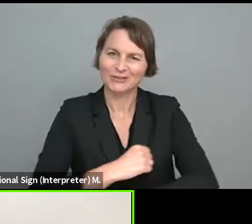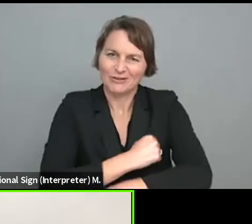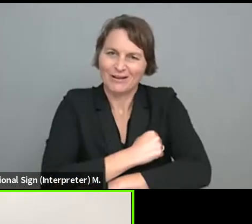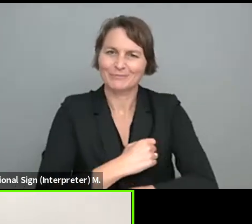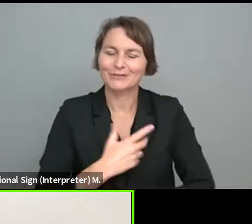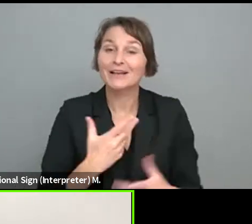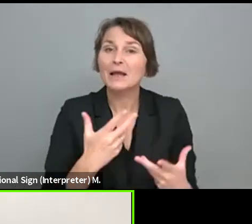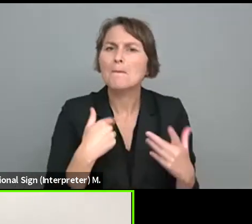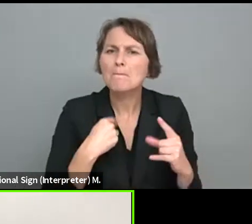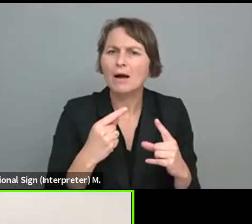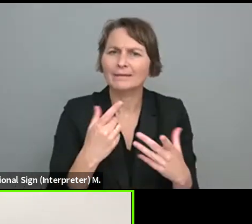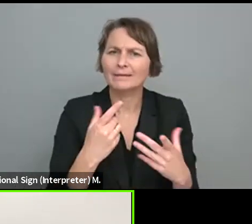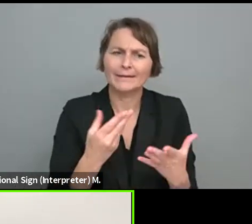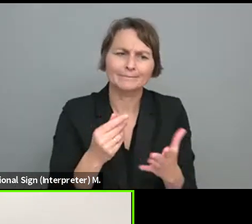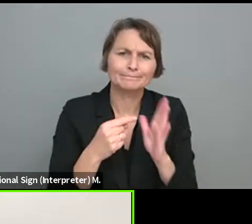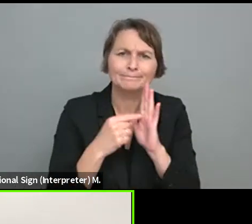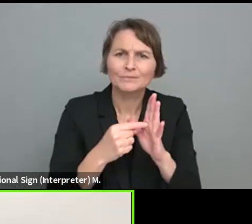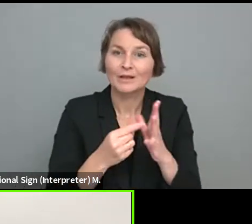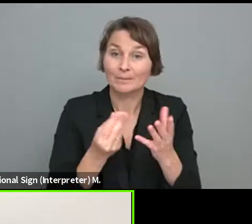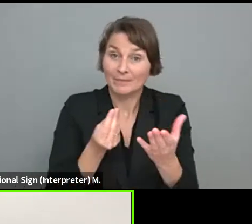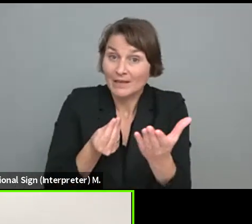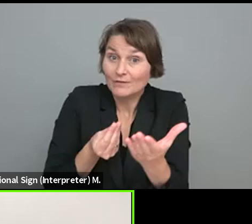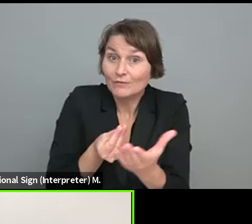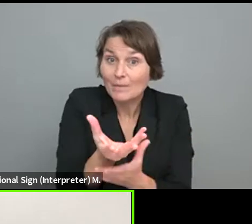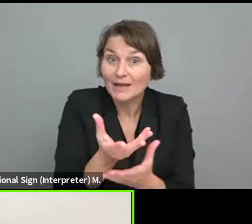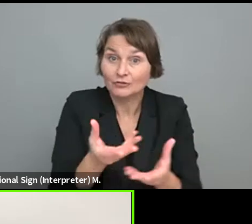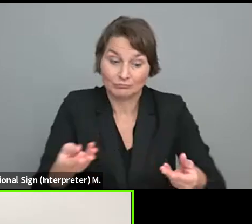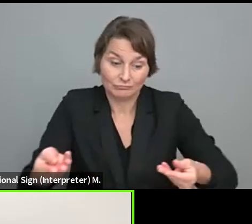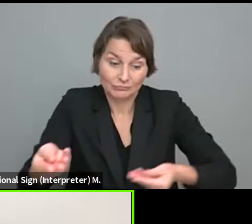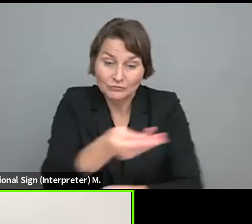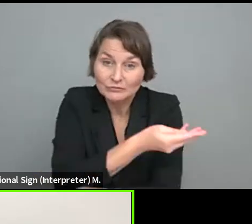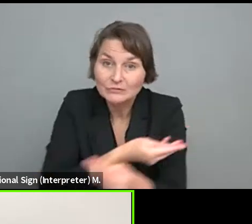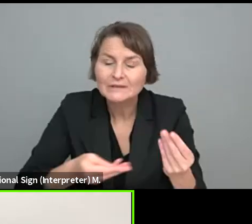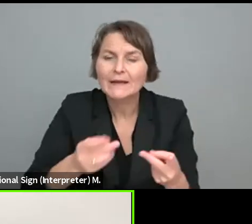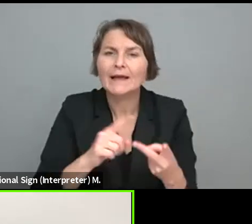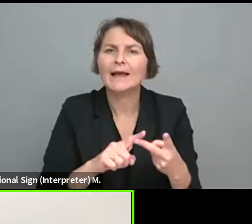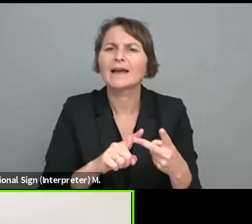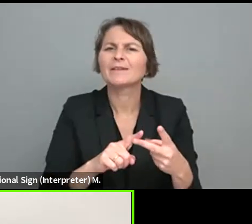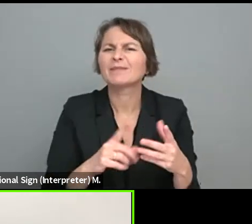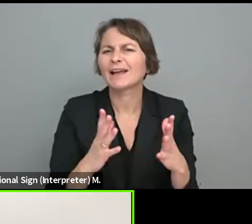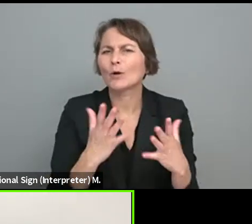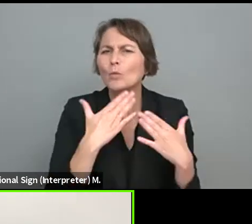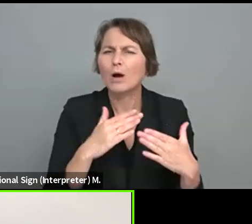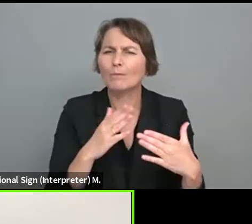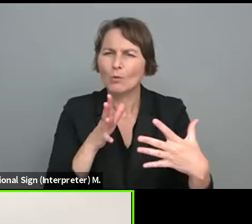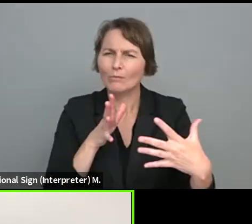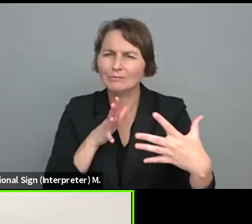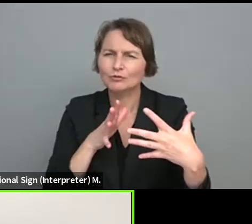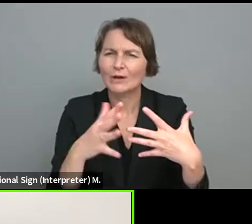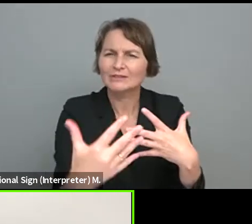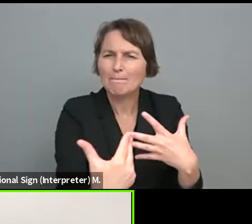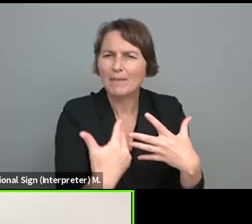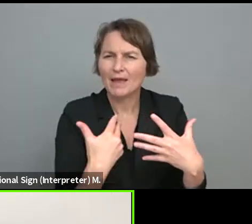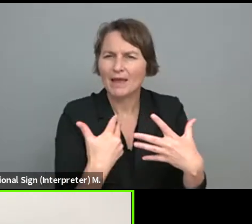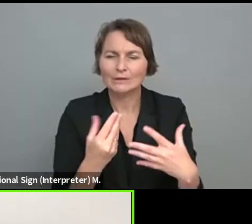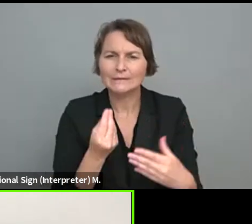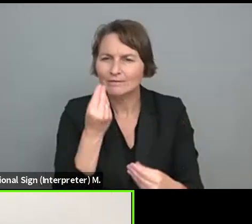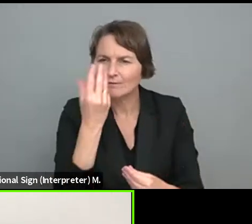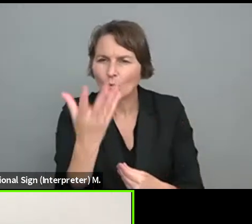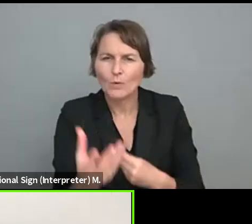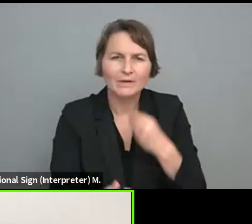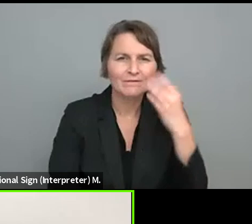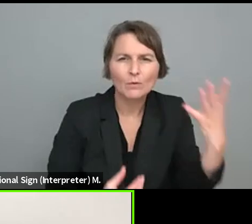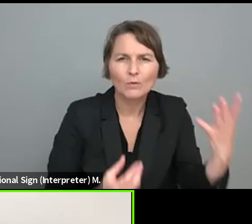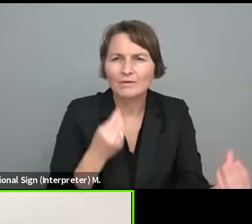of information, and you get a little bit more transparent, I think, to see what other industries are going through and what's happened in